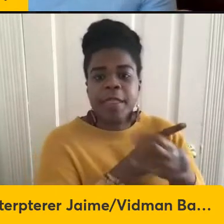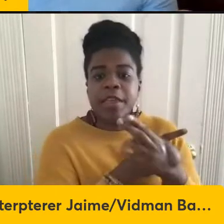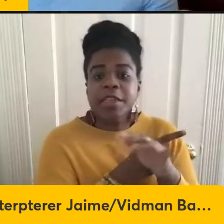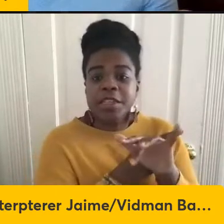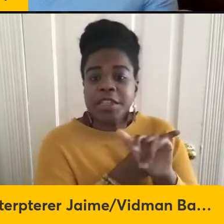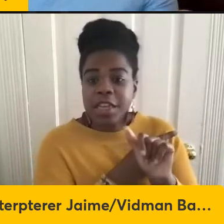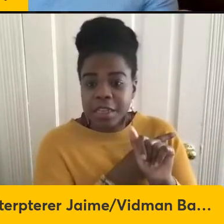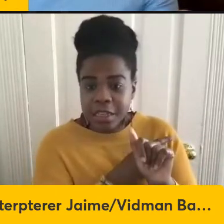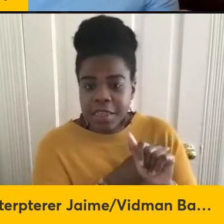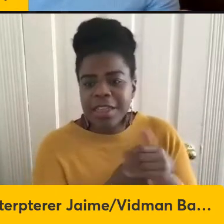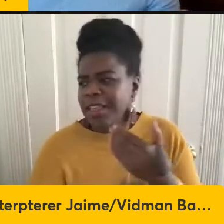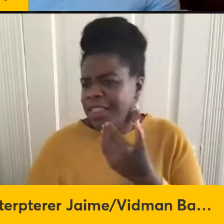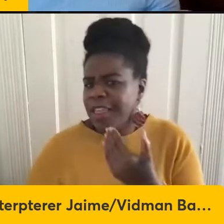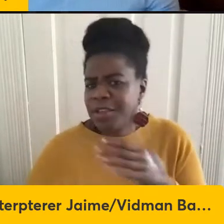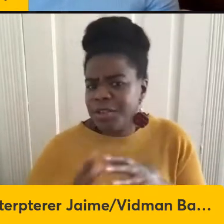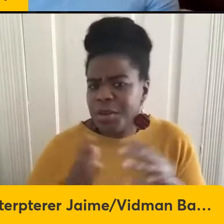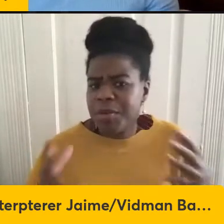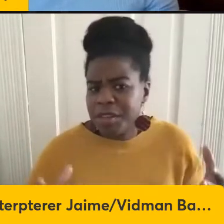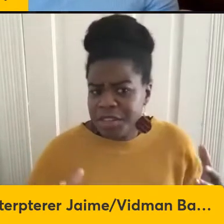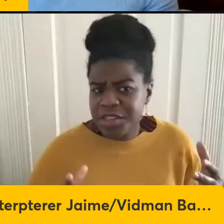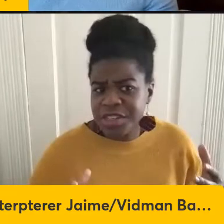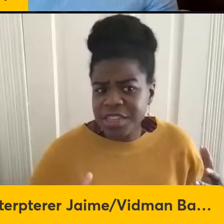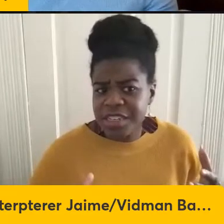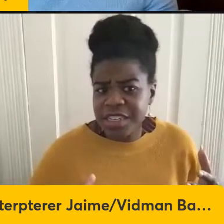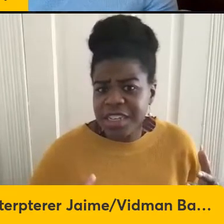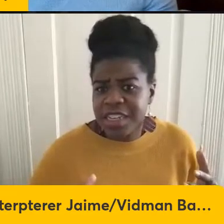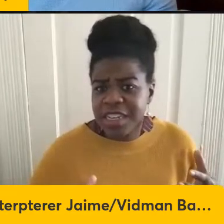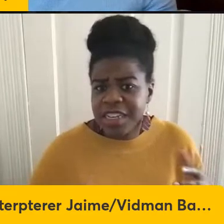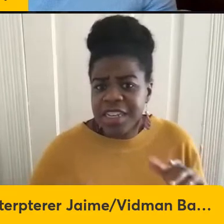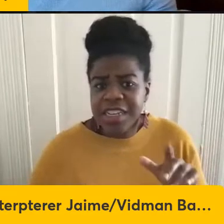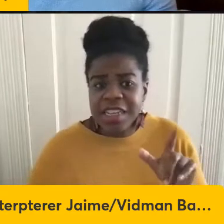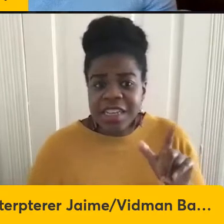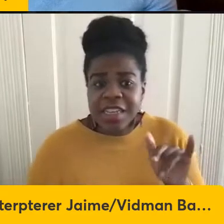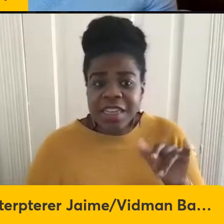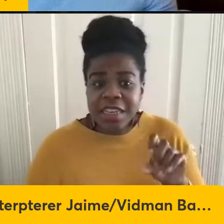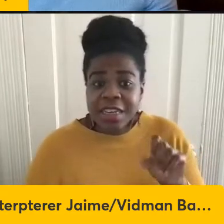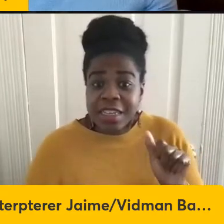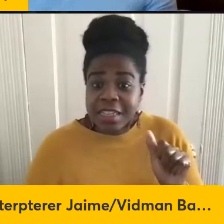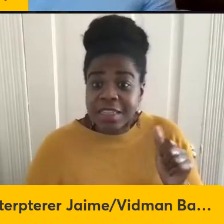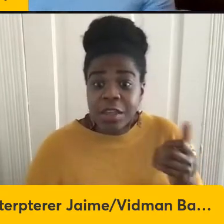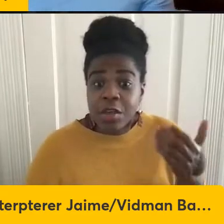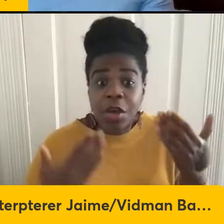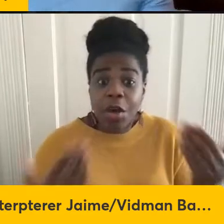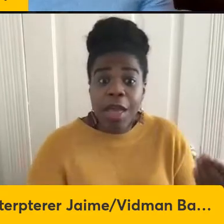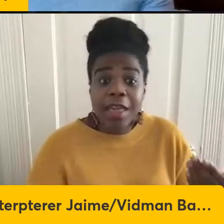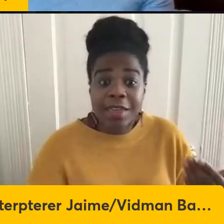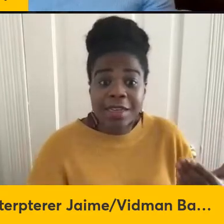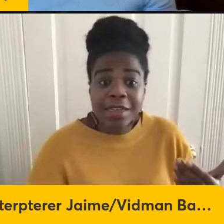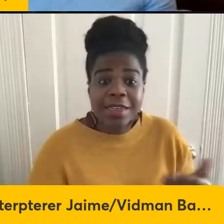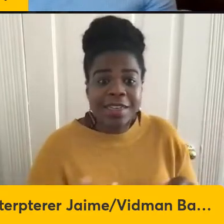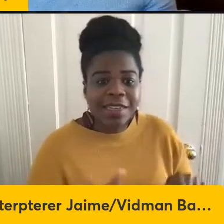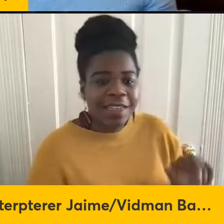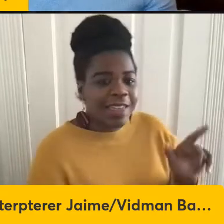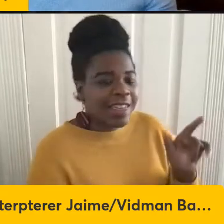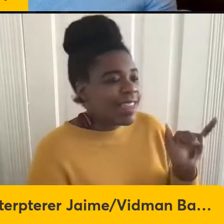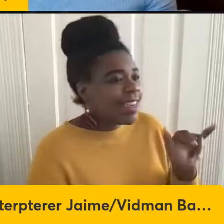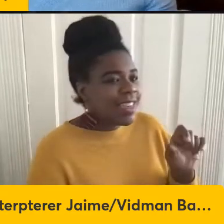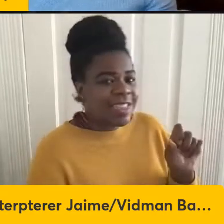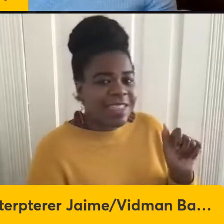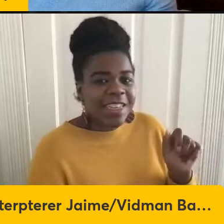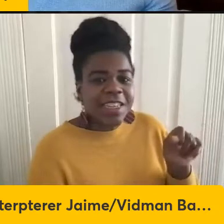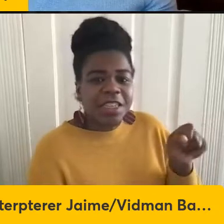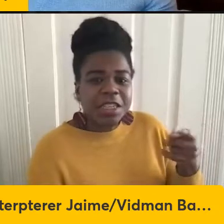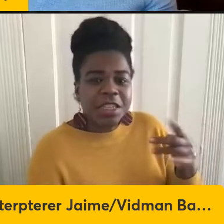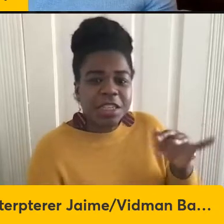so much for that. I think Lisa, feel free. I'm sorry, I didn't want It was just that when Shilpa said something,